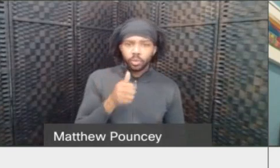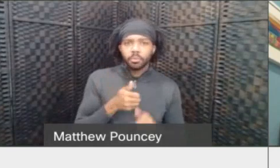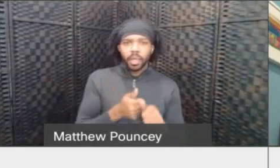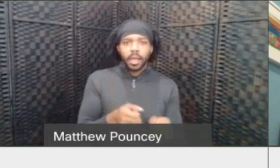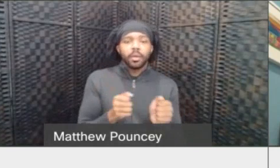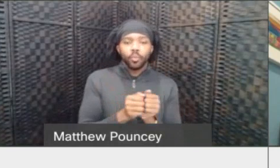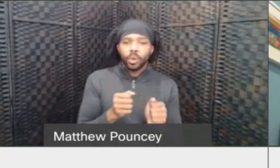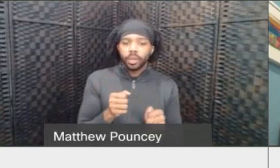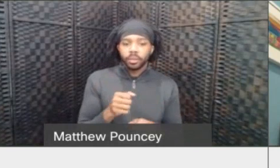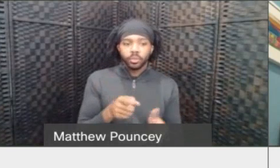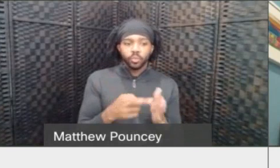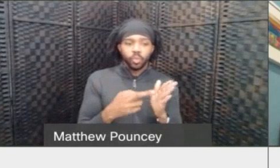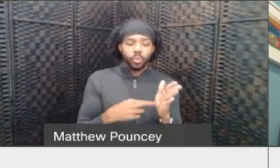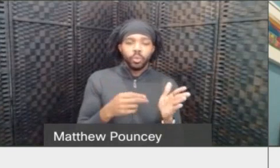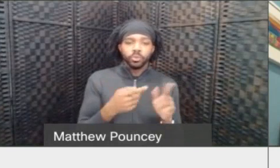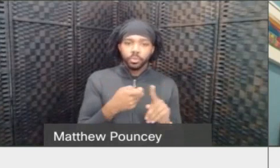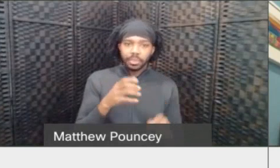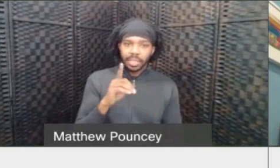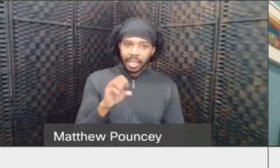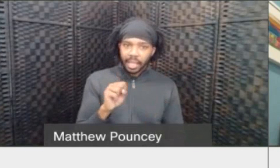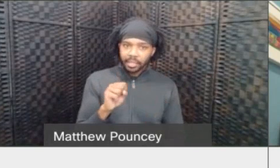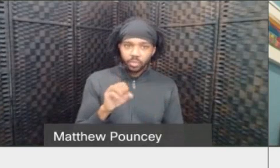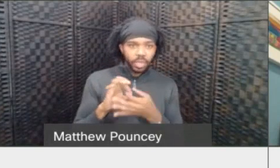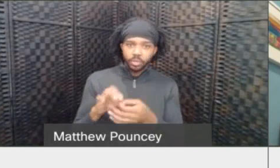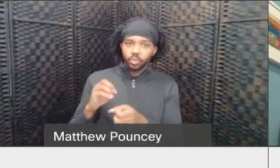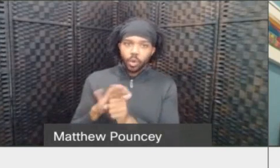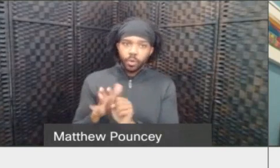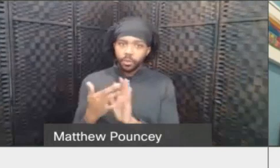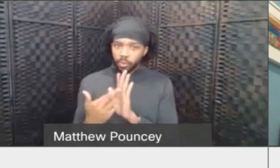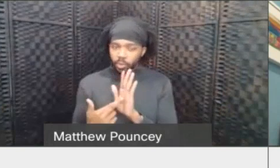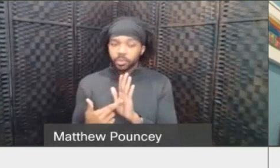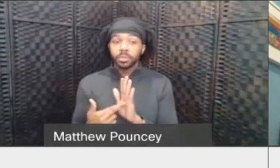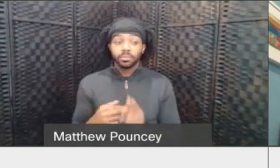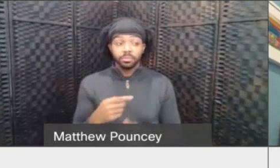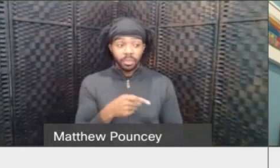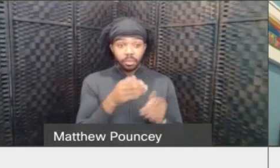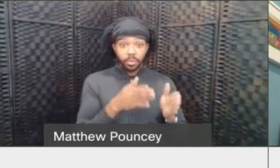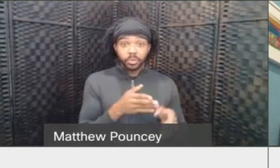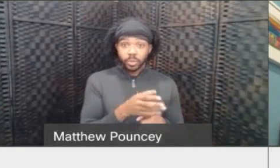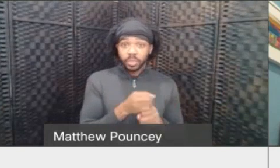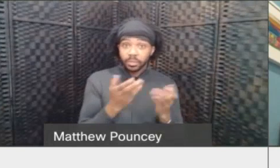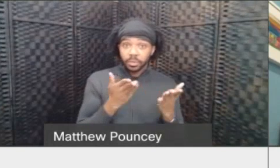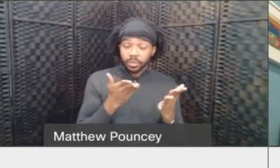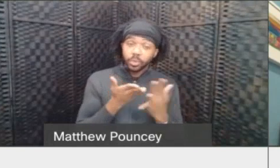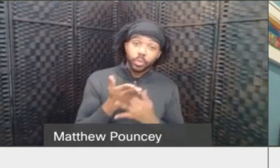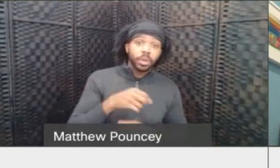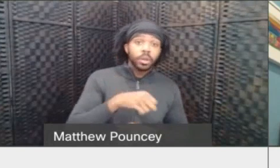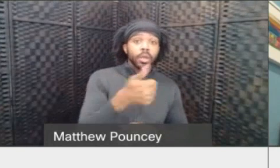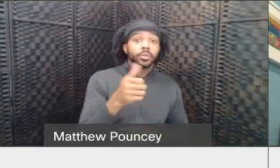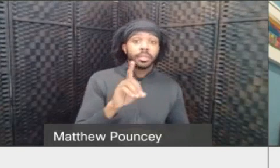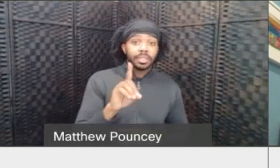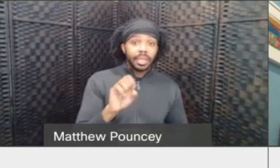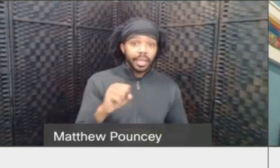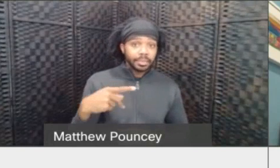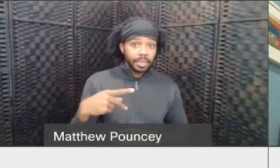has put in place? Will the person keep receiving services through another DSP? If yes, some